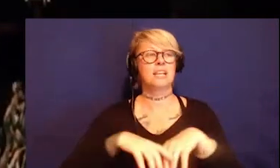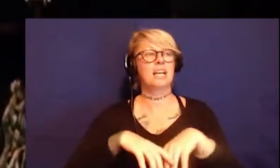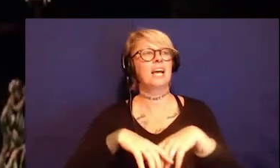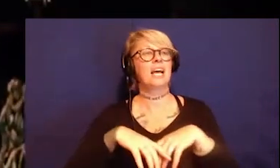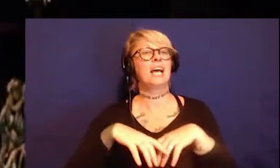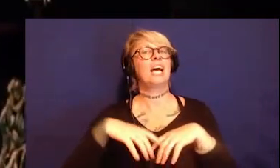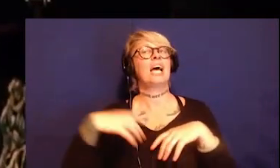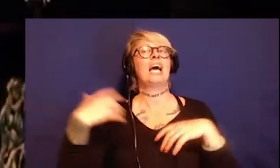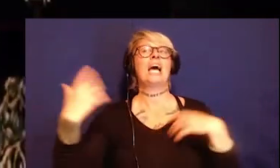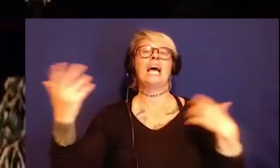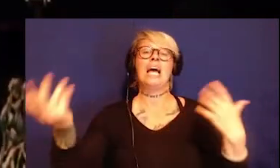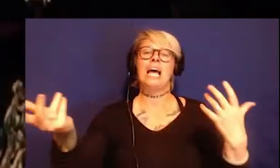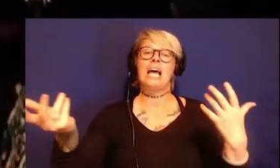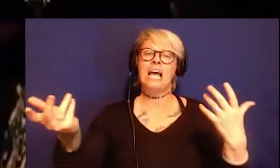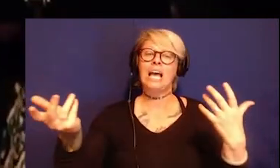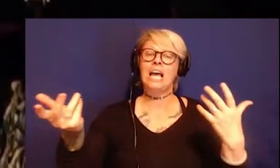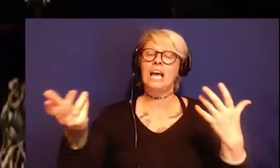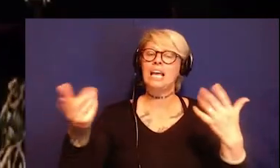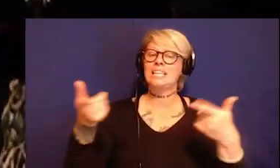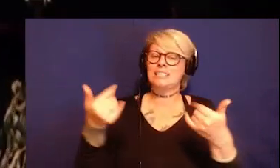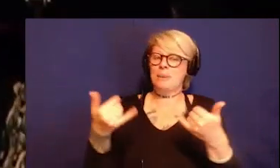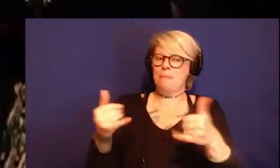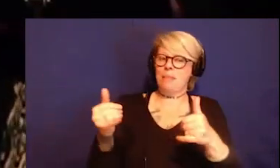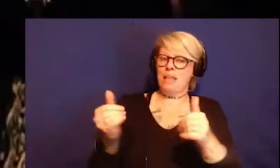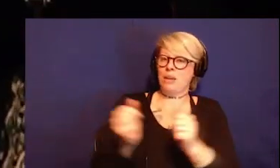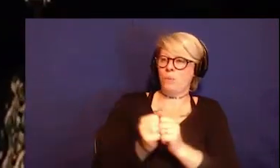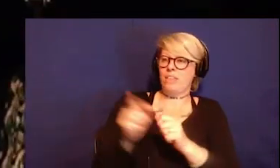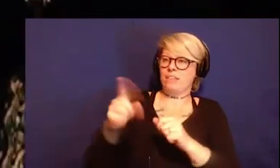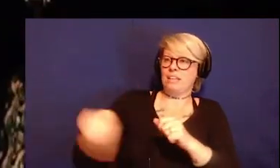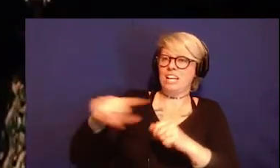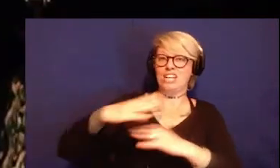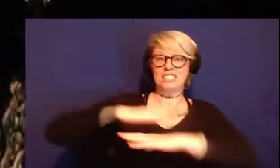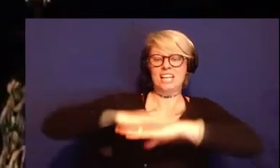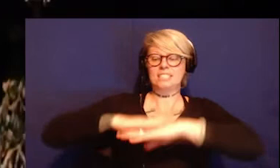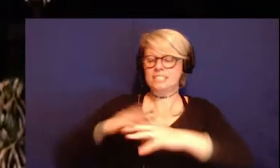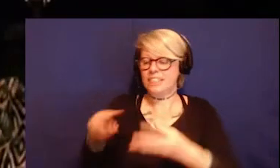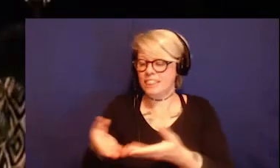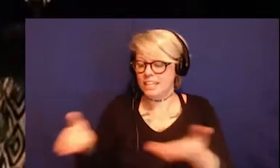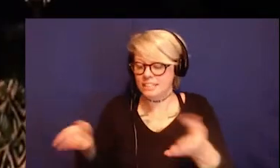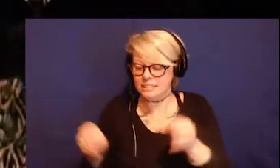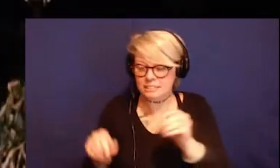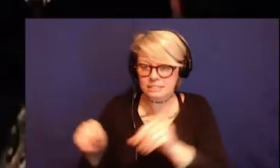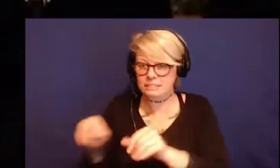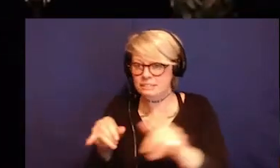She starts playing with the stuff she finds on her messy desk.